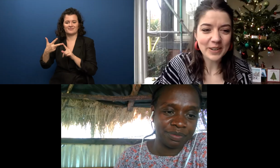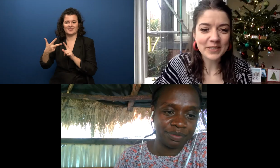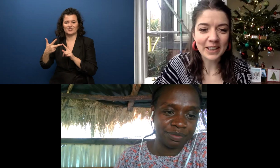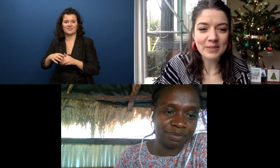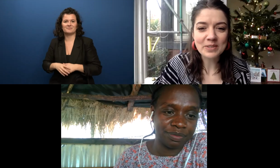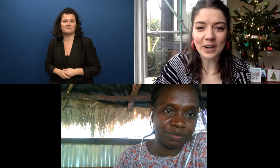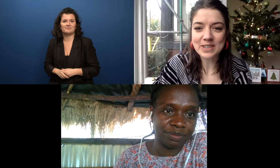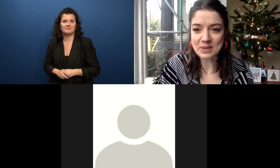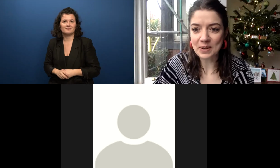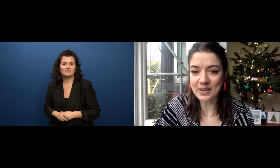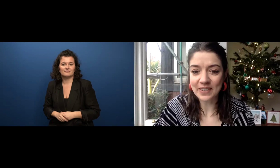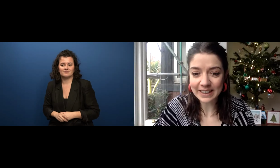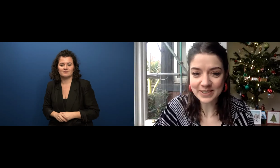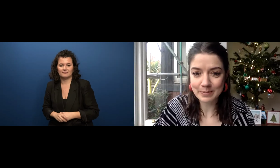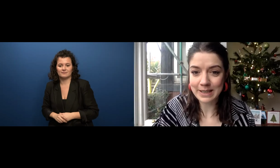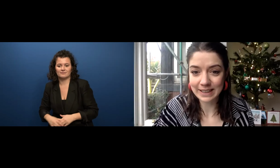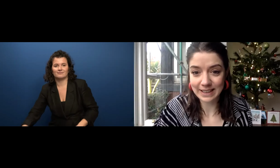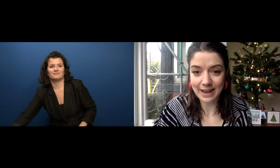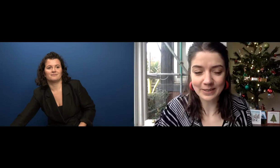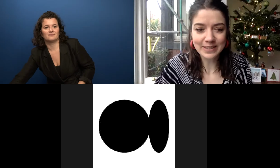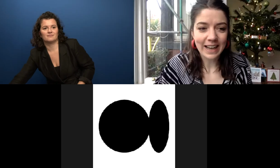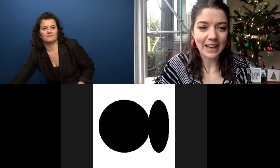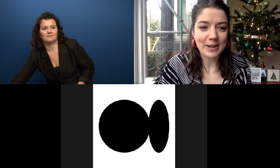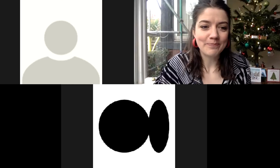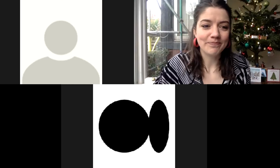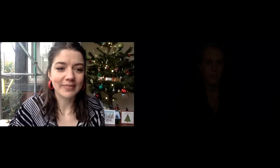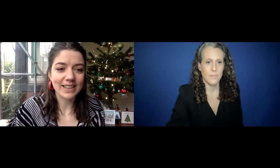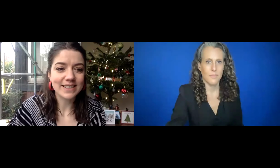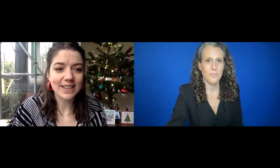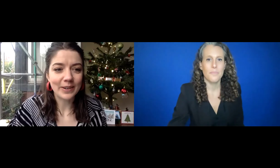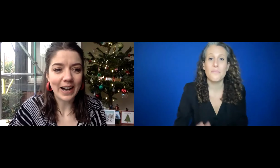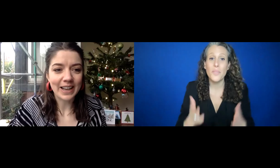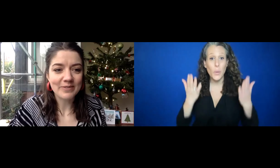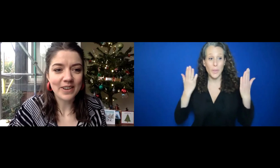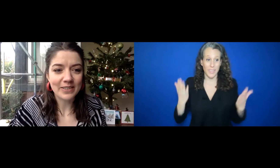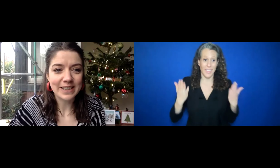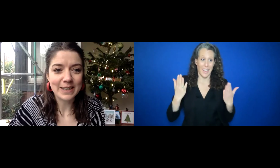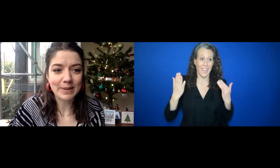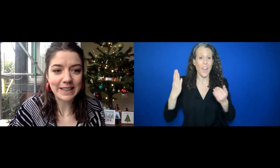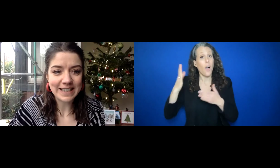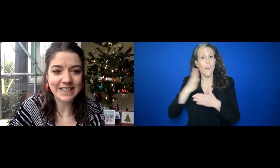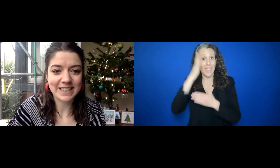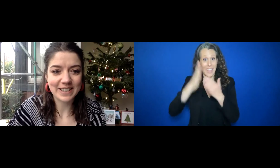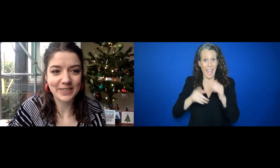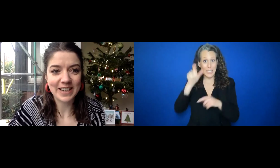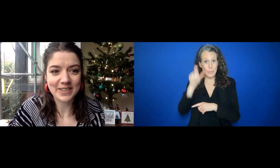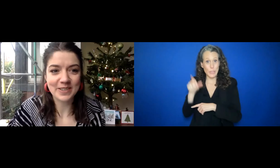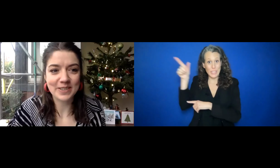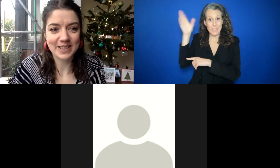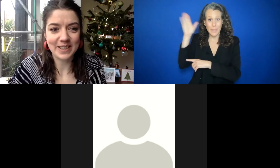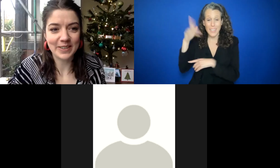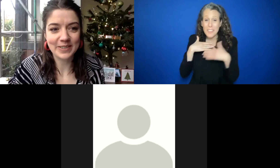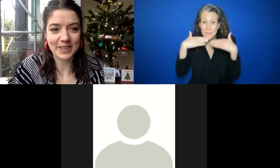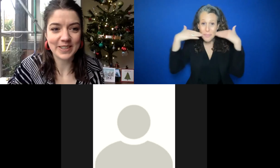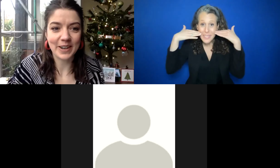Okay, so we're going to move on to our final speaker now. So I am very pleased to